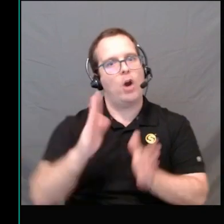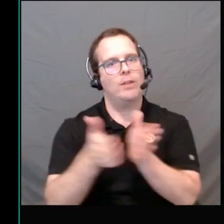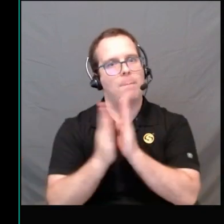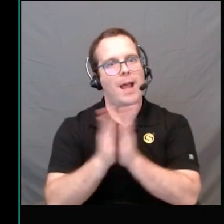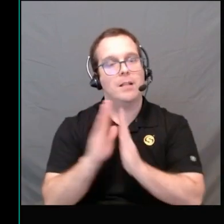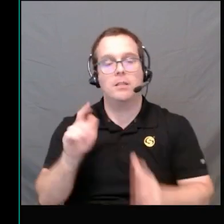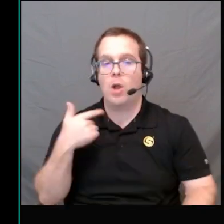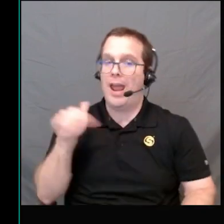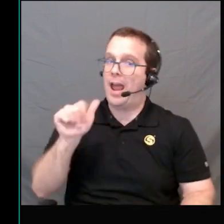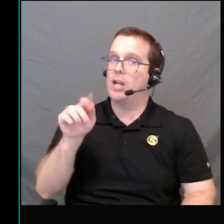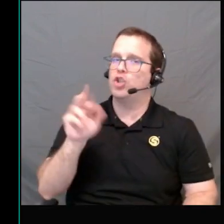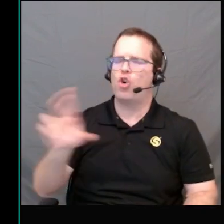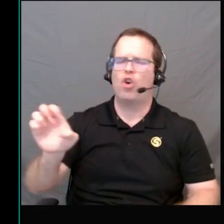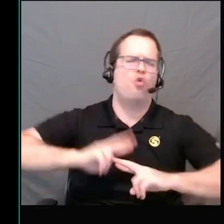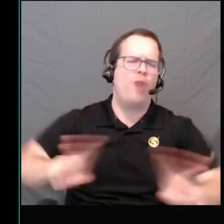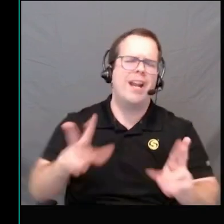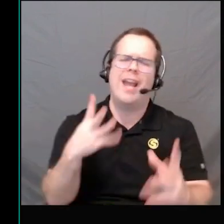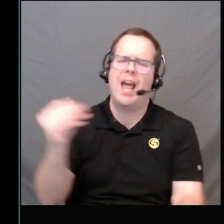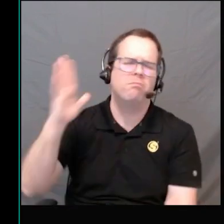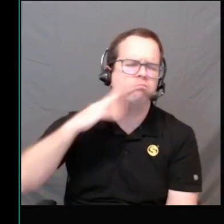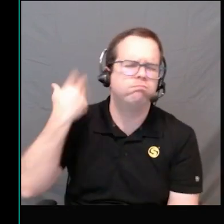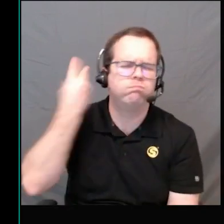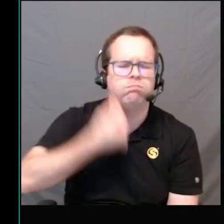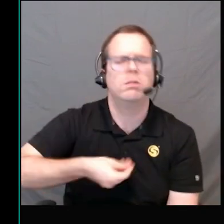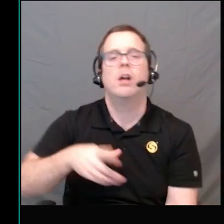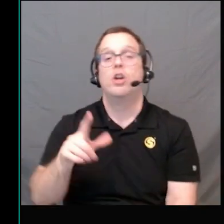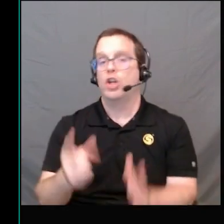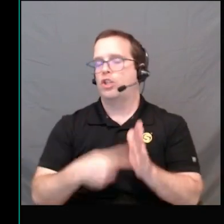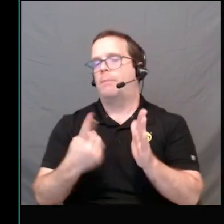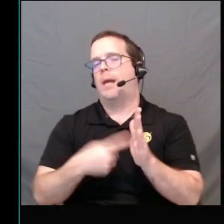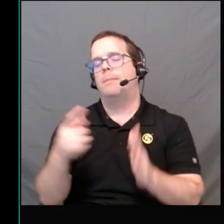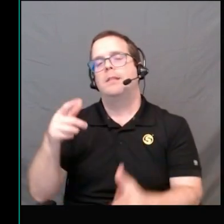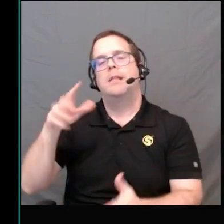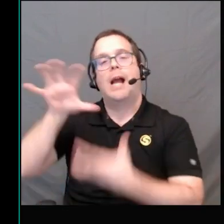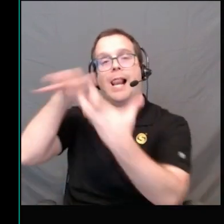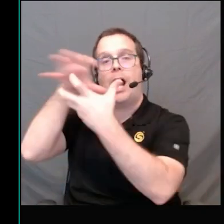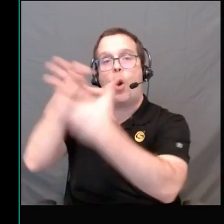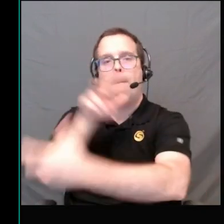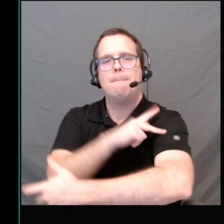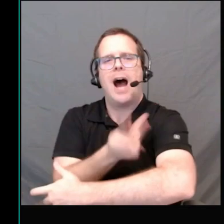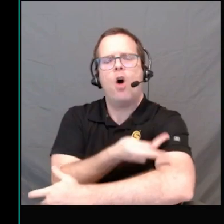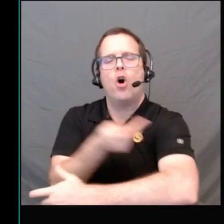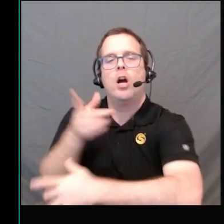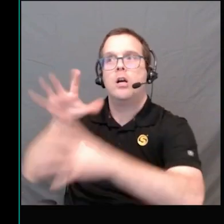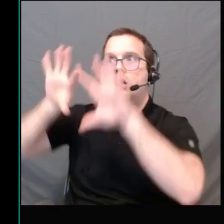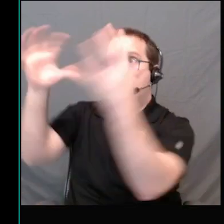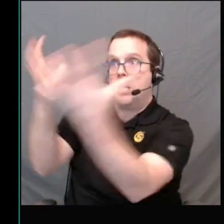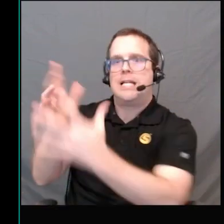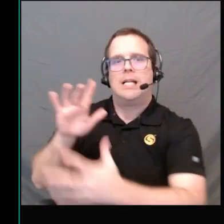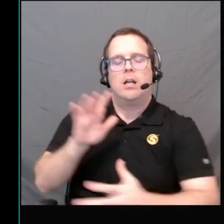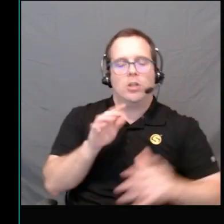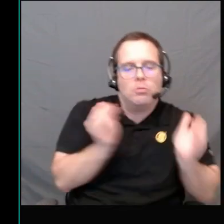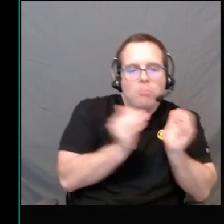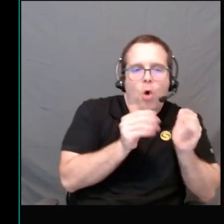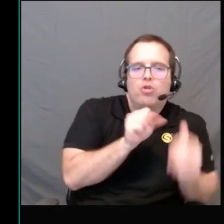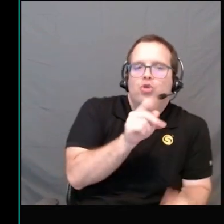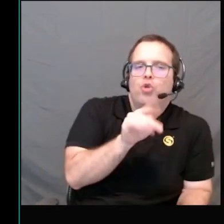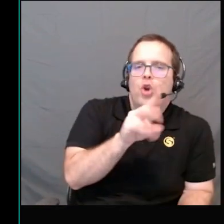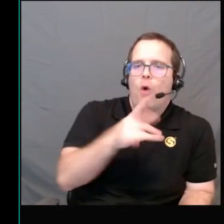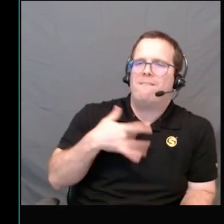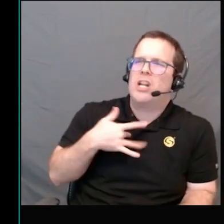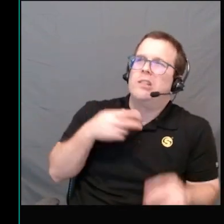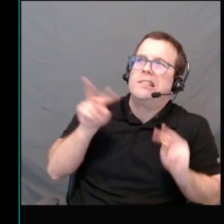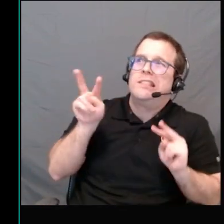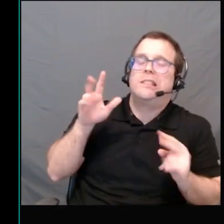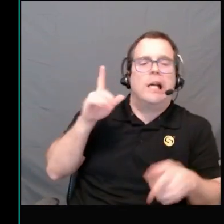battle tested. Sometimes though, the power of the cloud may seem out of reach to smaller game studios. And so, to do something about that,